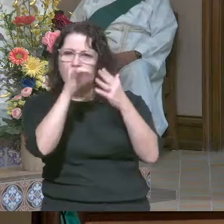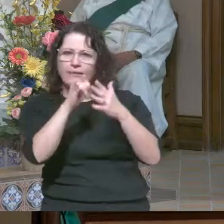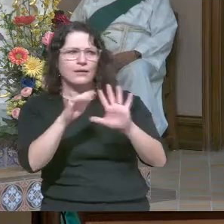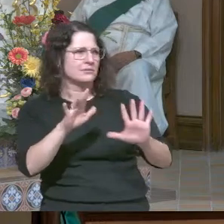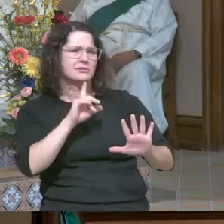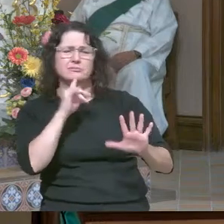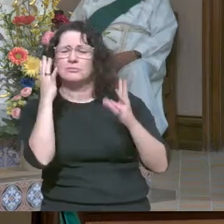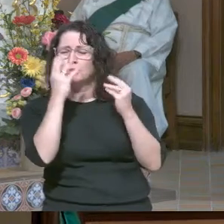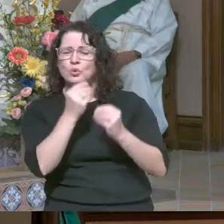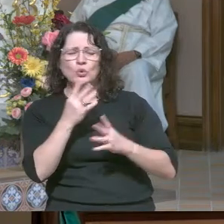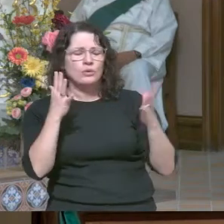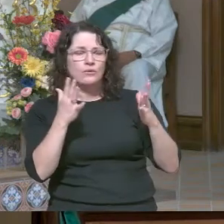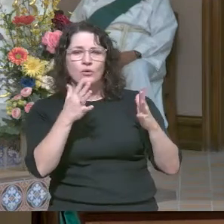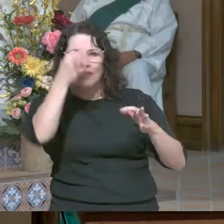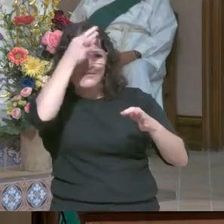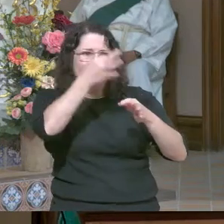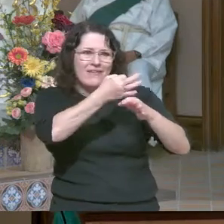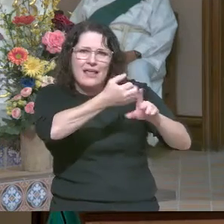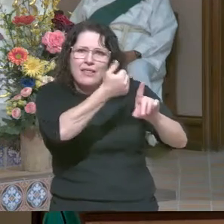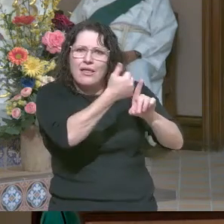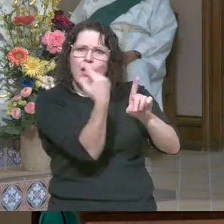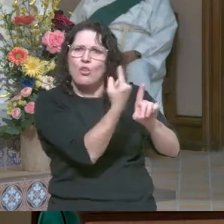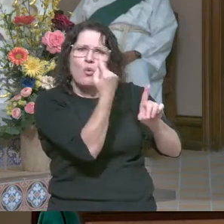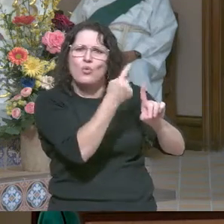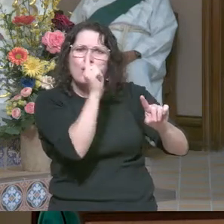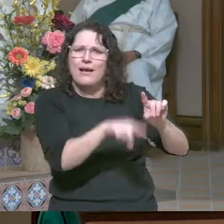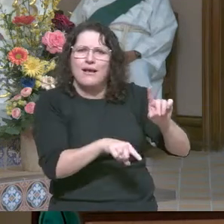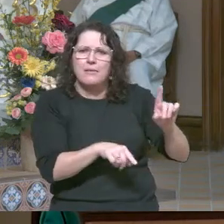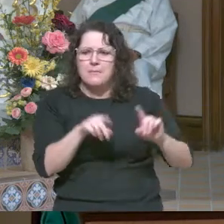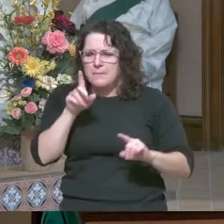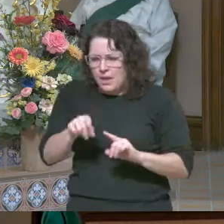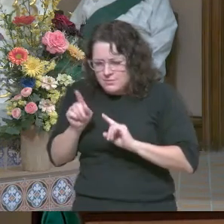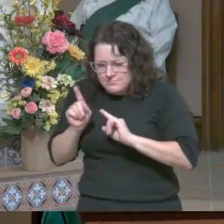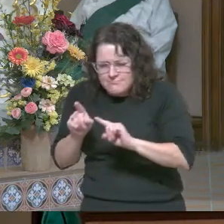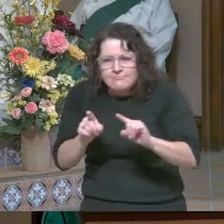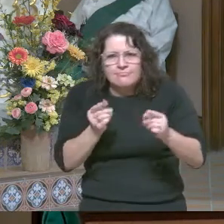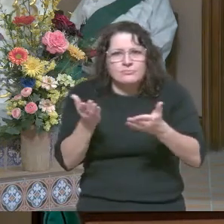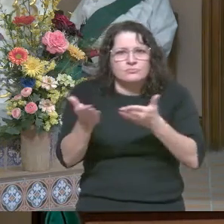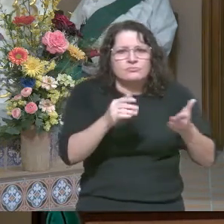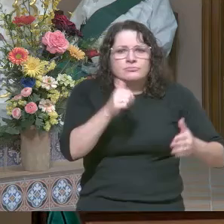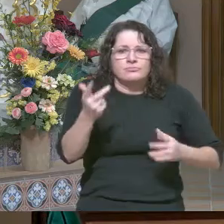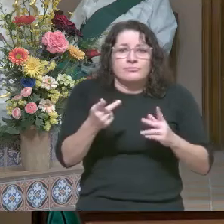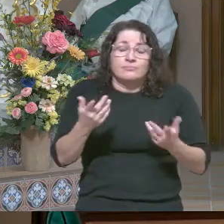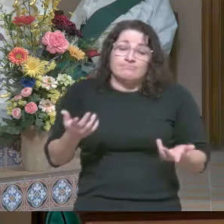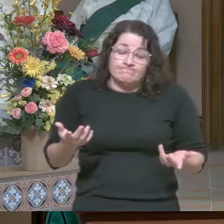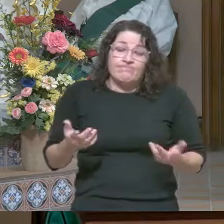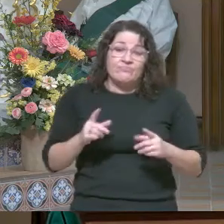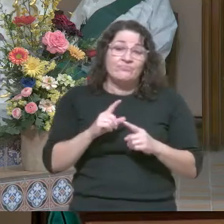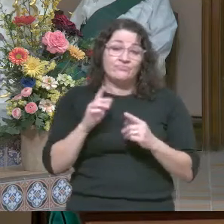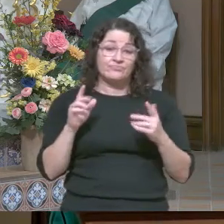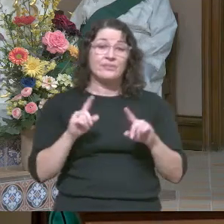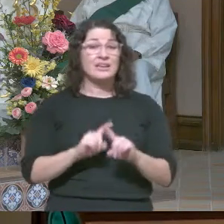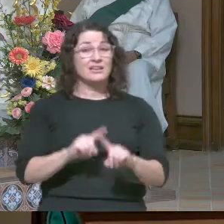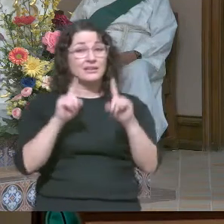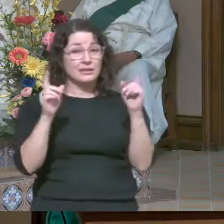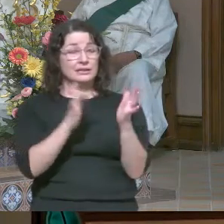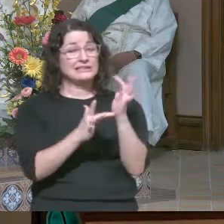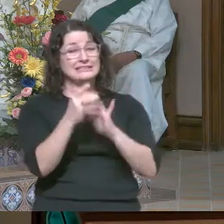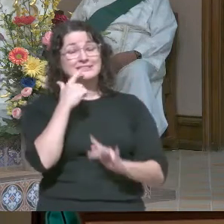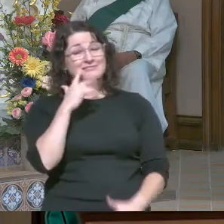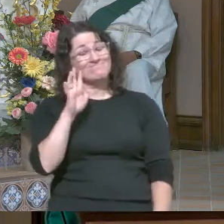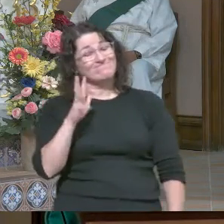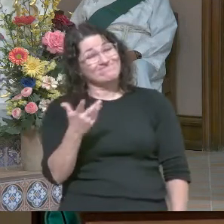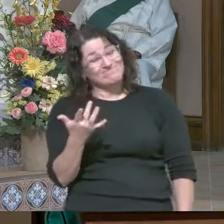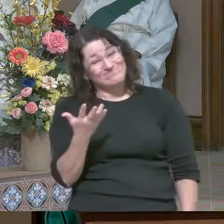very beautiful thing. But there's a cost, isn't there? There can be a cost. And that's what Jesus is talking about, this cost of